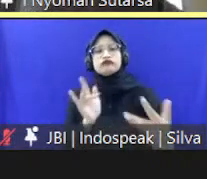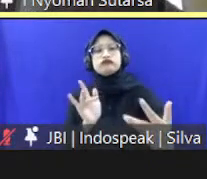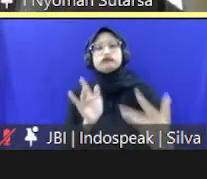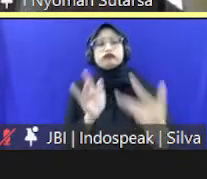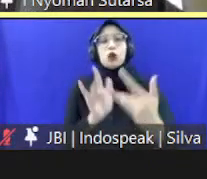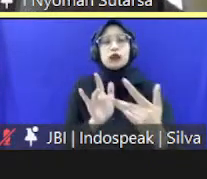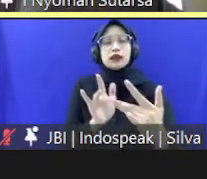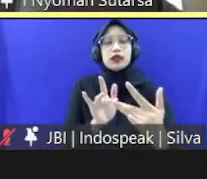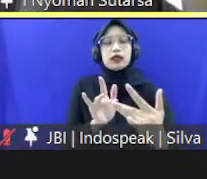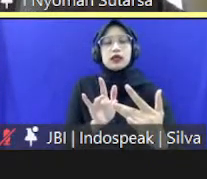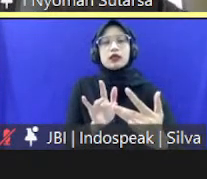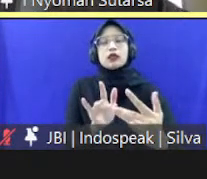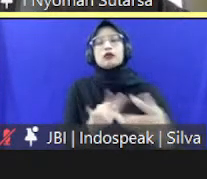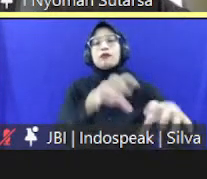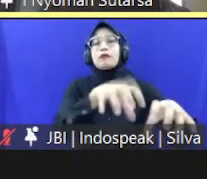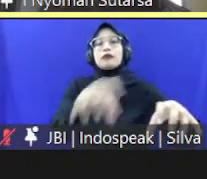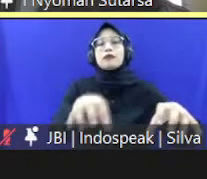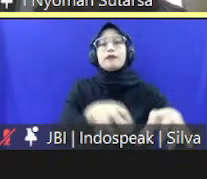needs.